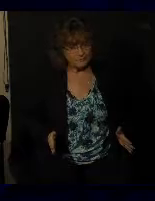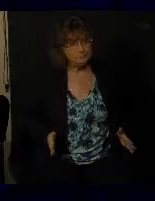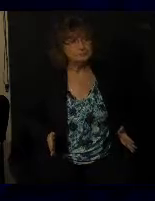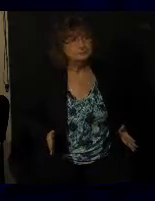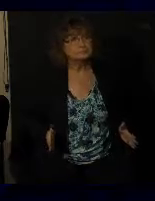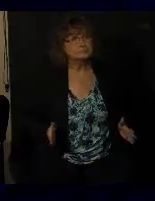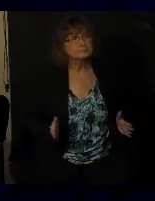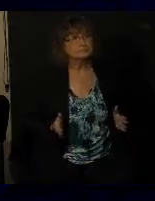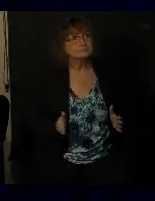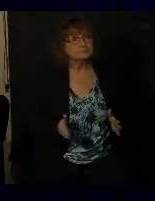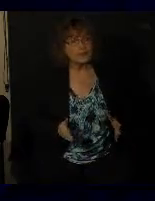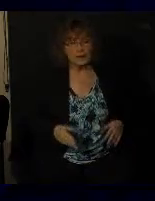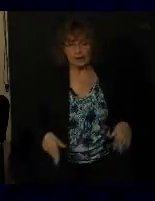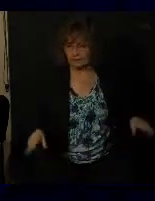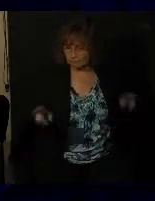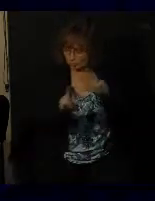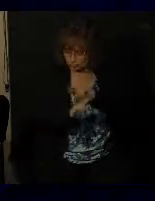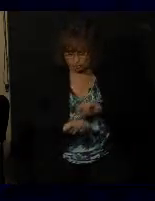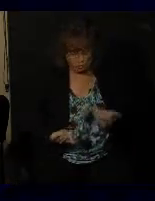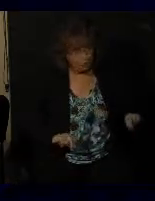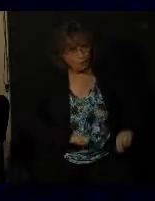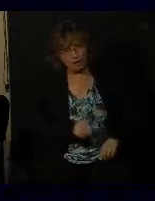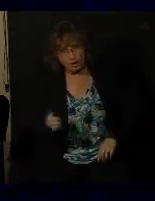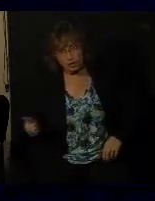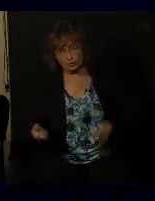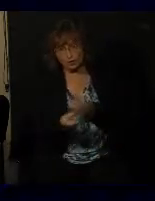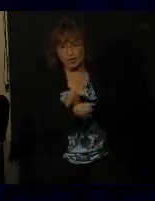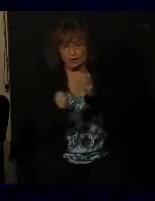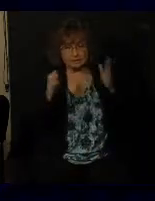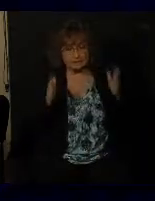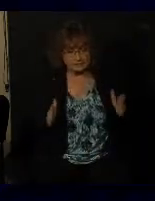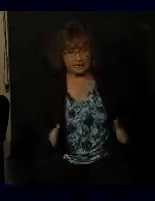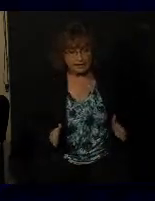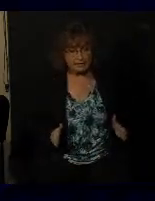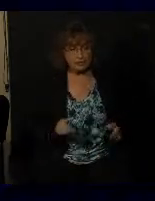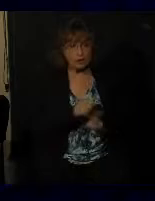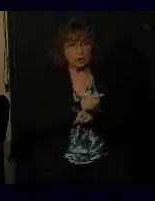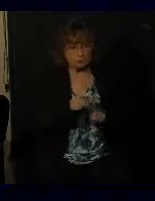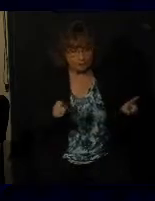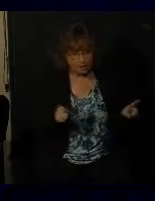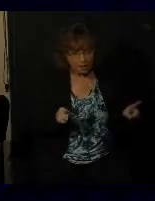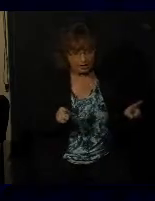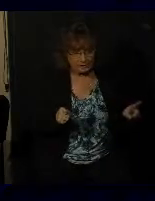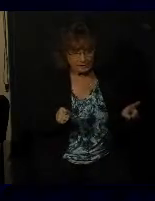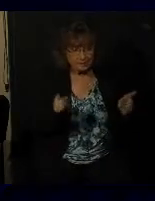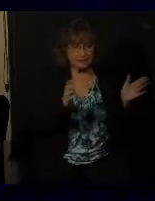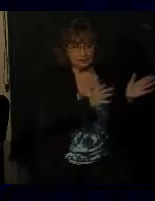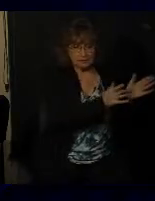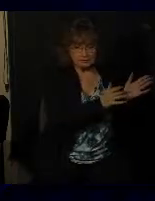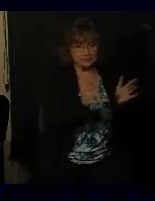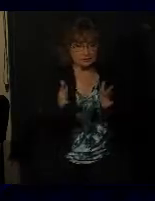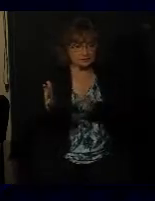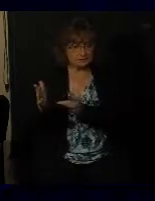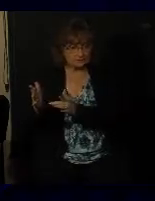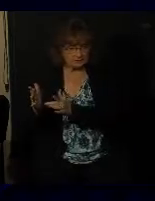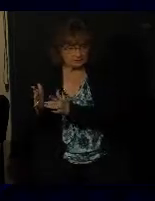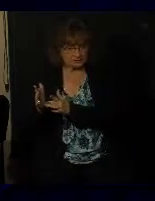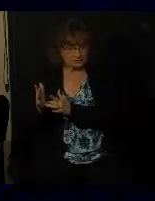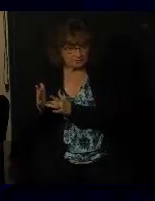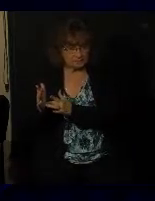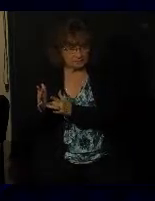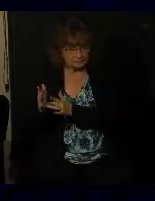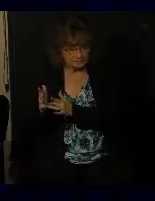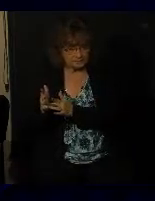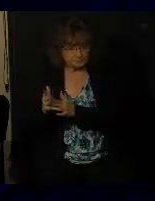Charles Haddon Spurgeon's life. "Look unto me and be ye saved, all the ends of the earth." That's everyone.